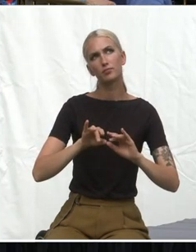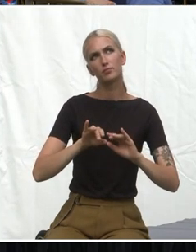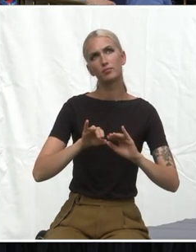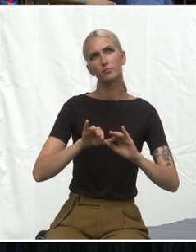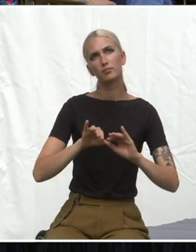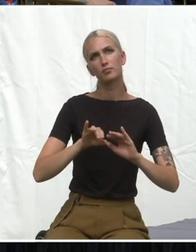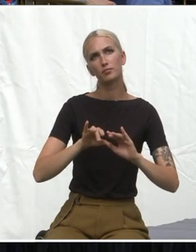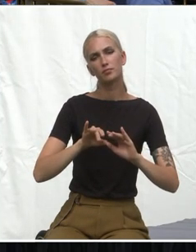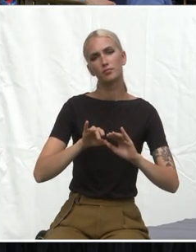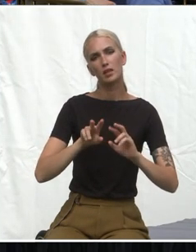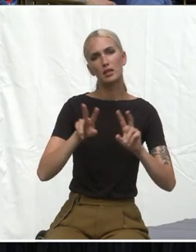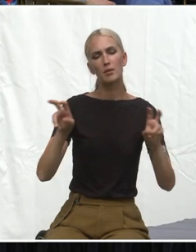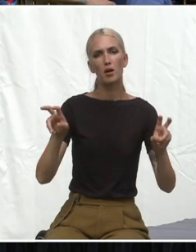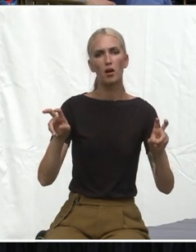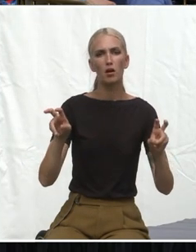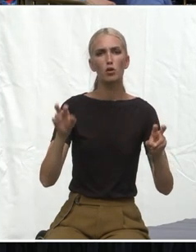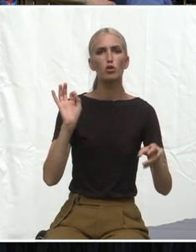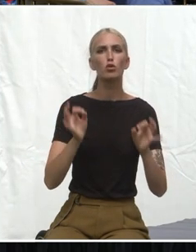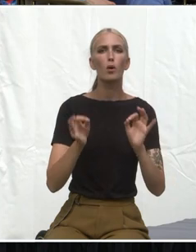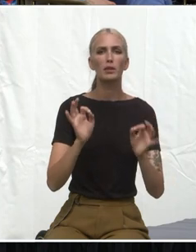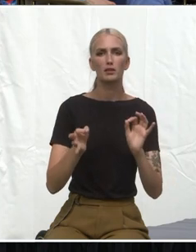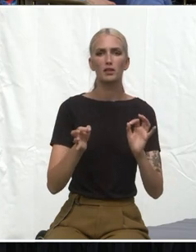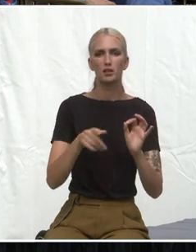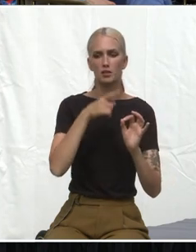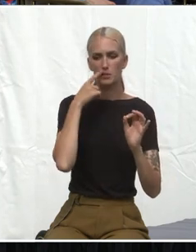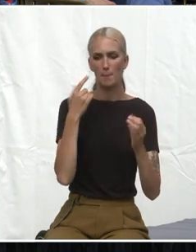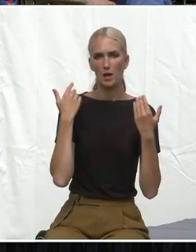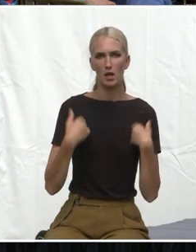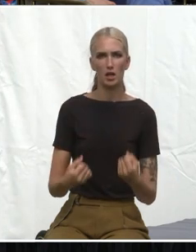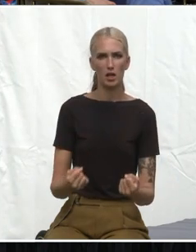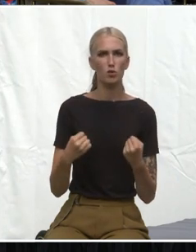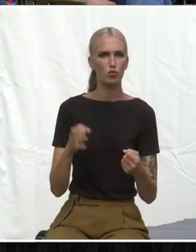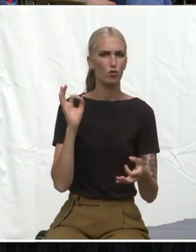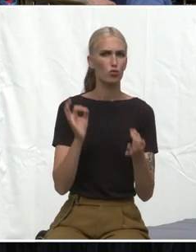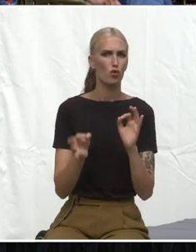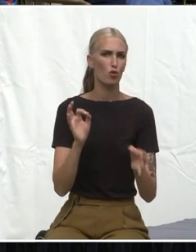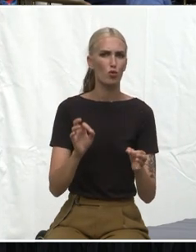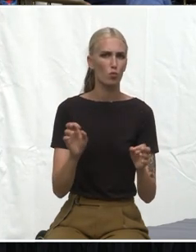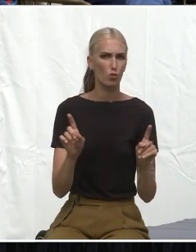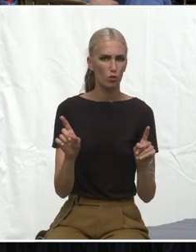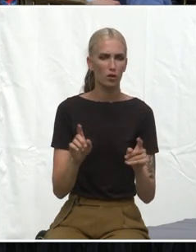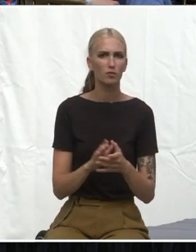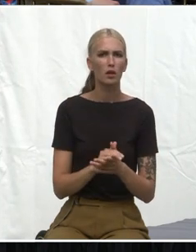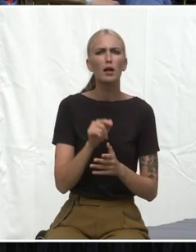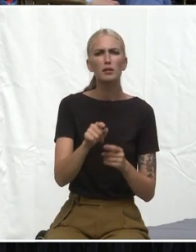brings up the subject of norms, masculinity norms especially, and I think it's translated, so it's